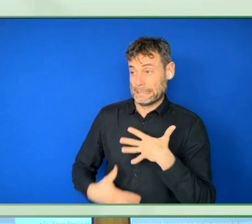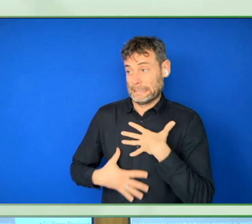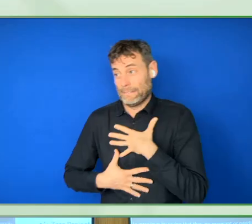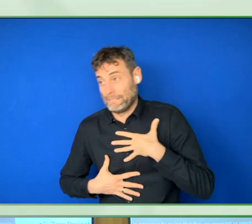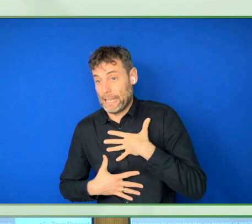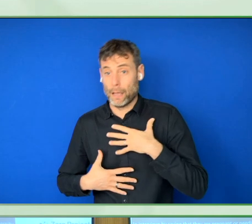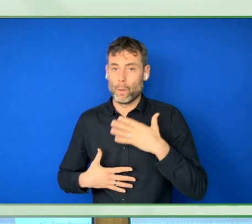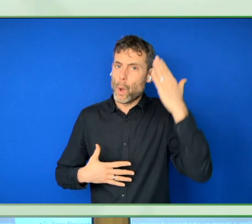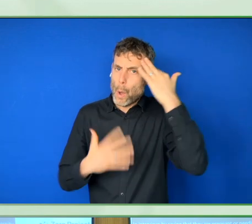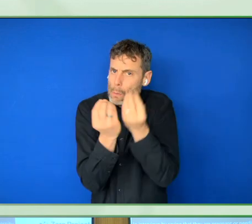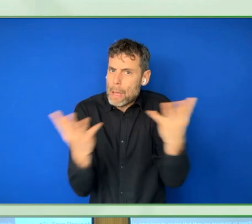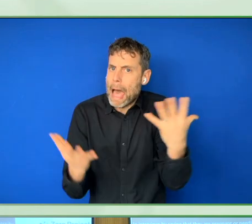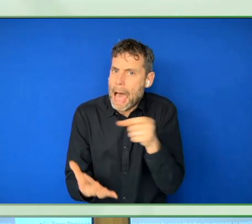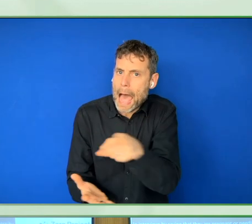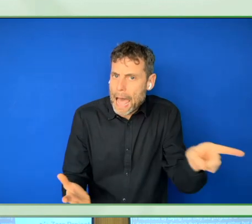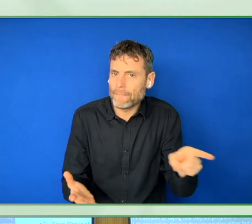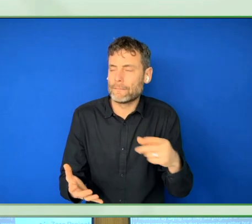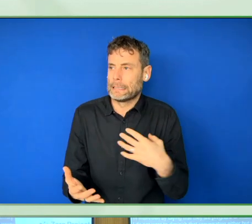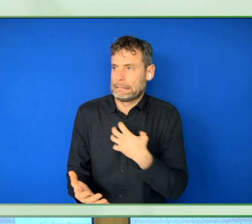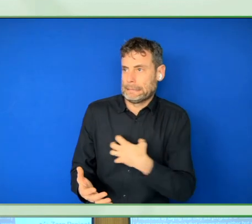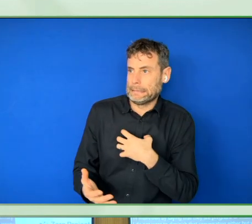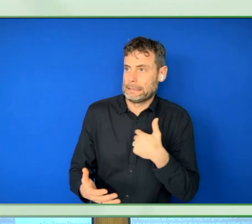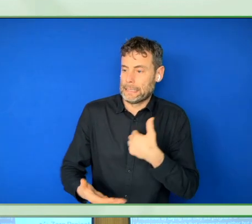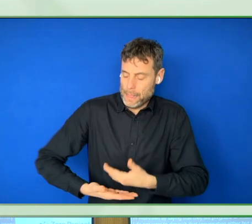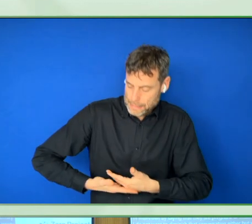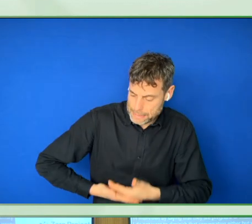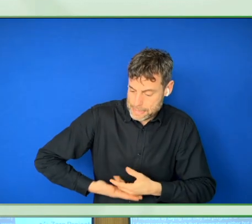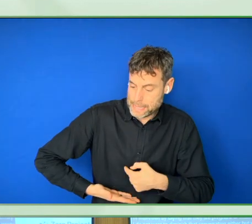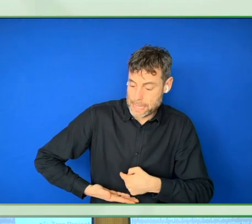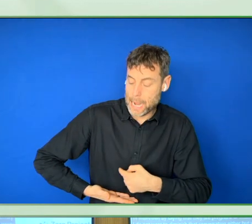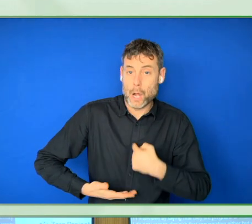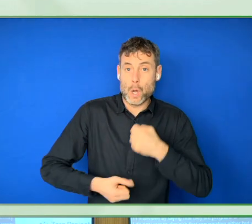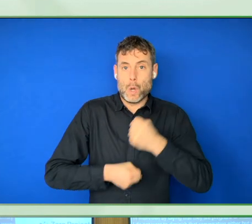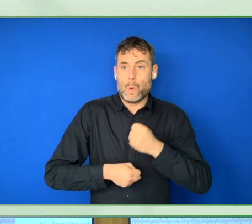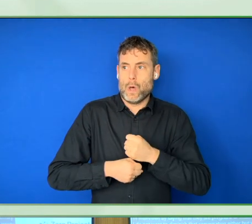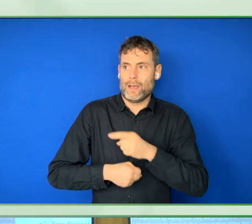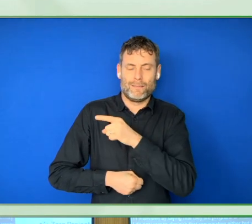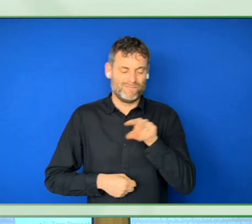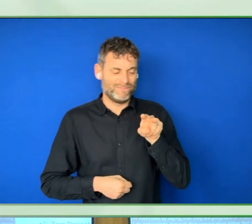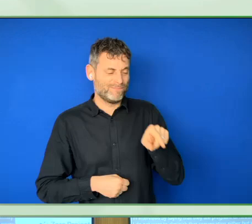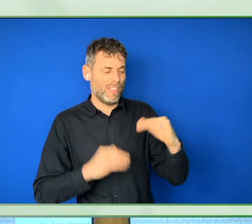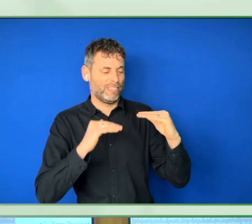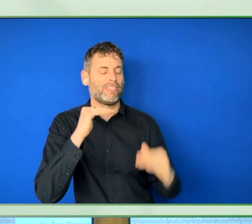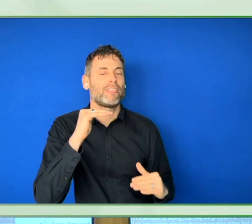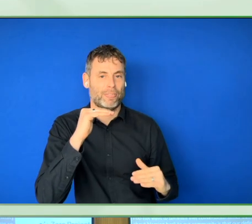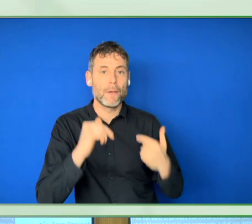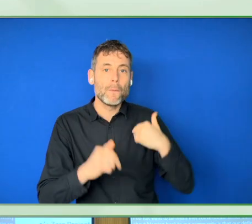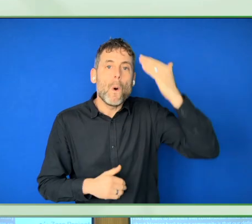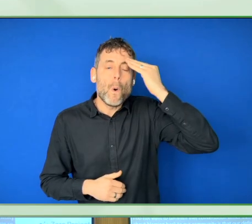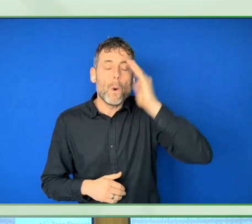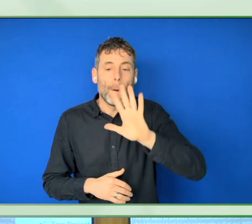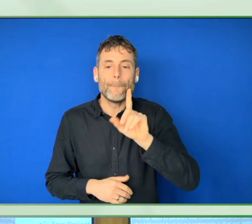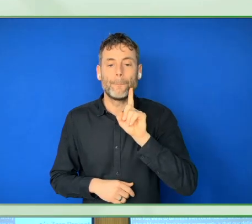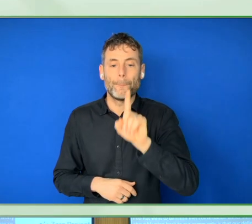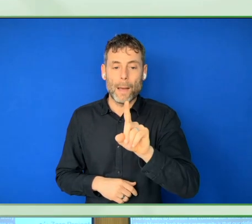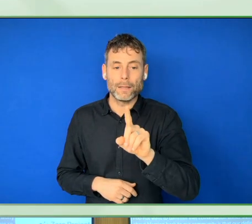but where I worry about blaming back to our community is that our definitions are so diverse that the bad actors and